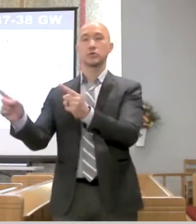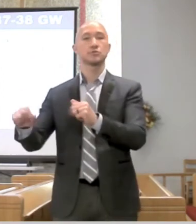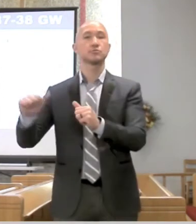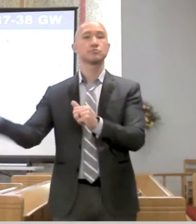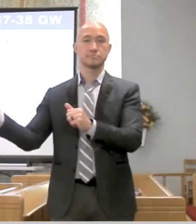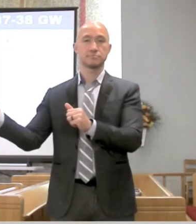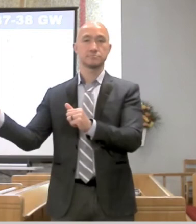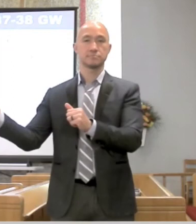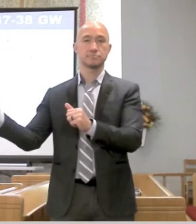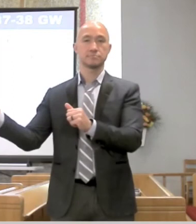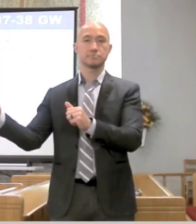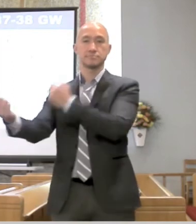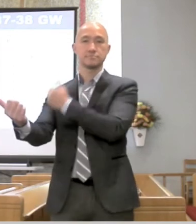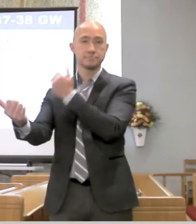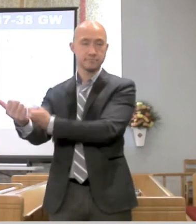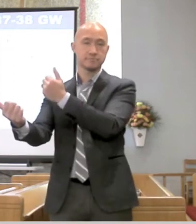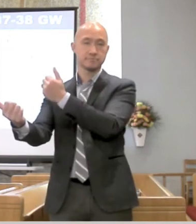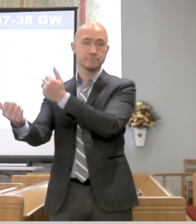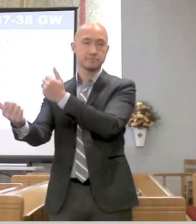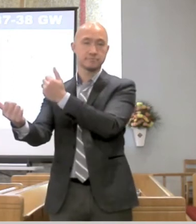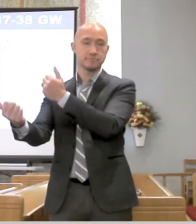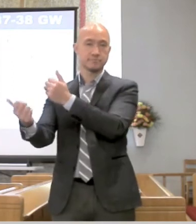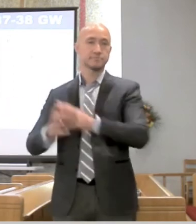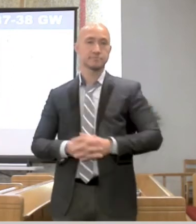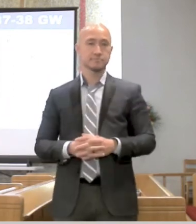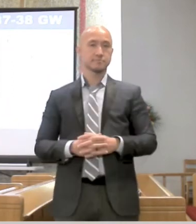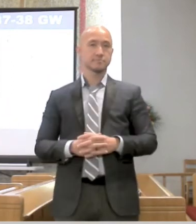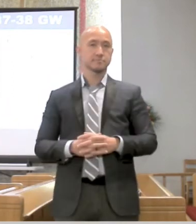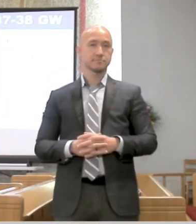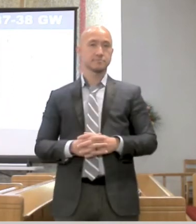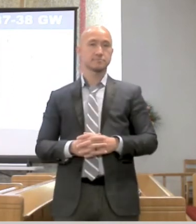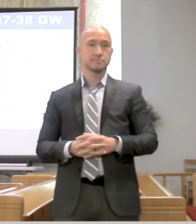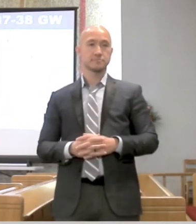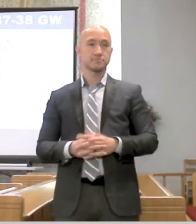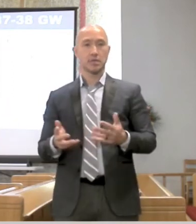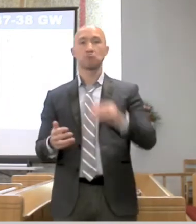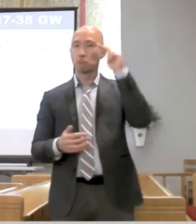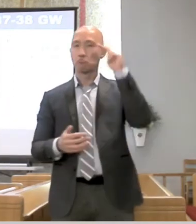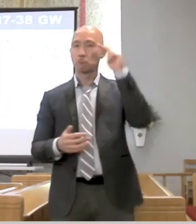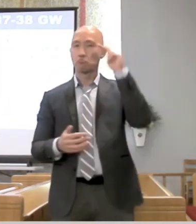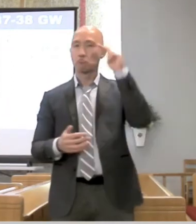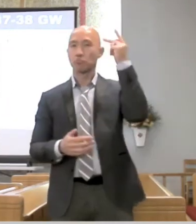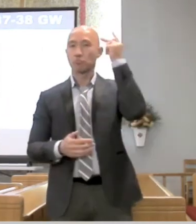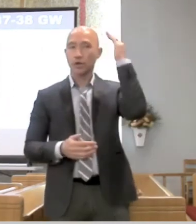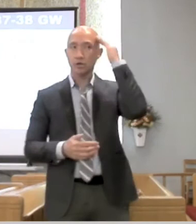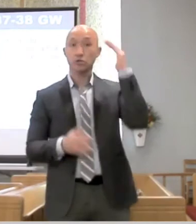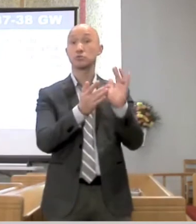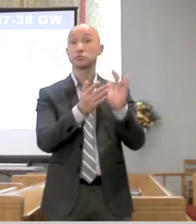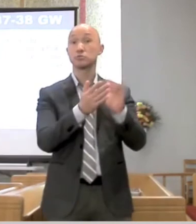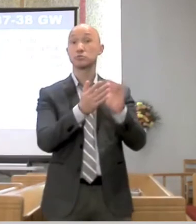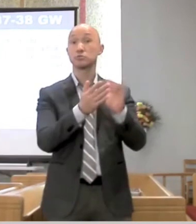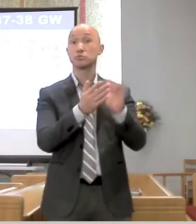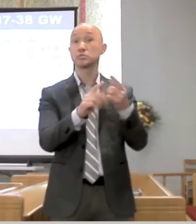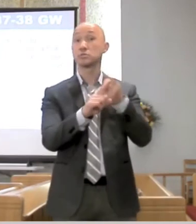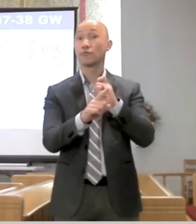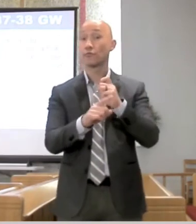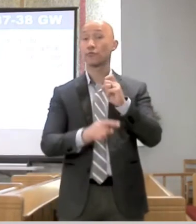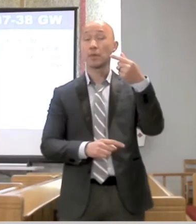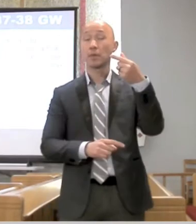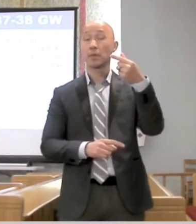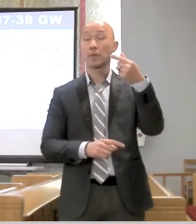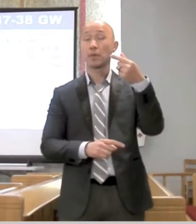that Jesus is a Galilean. So lo and behold, Herod is the king of Galilee. That's his